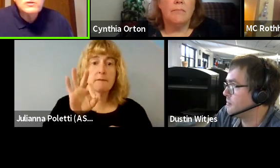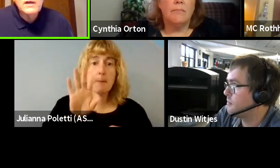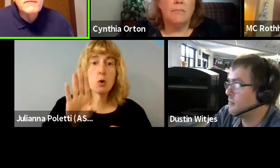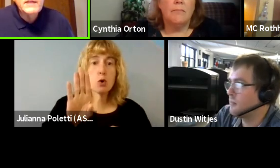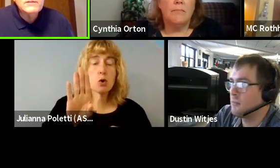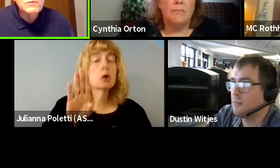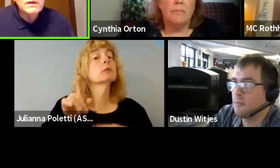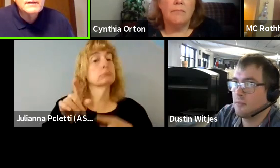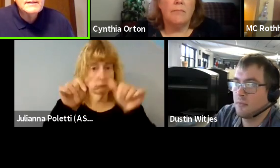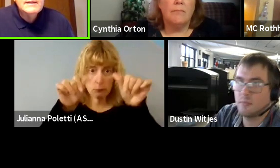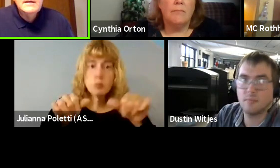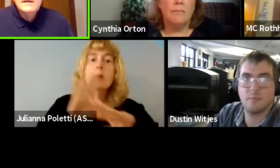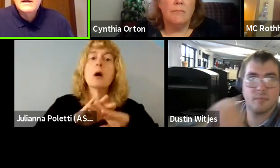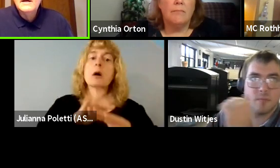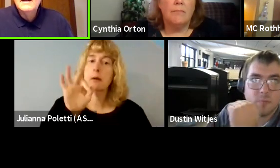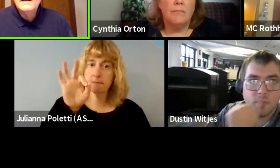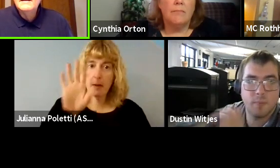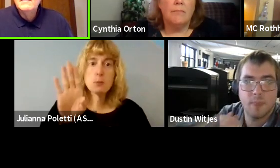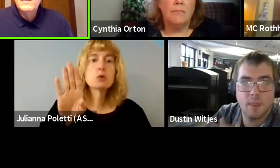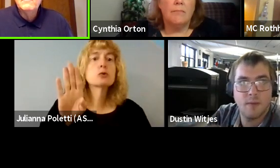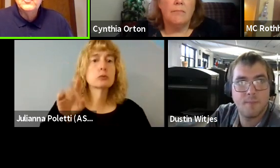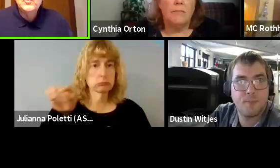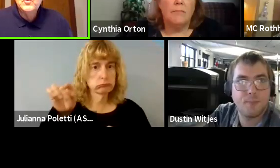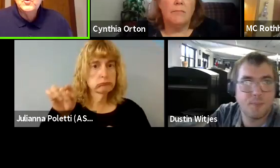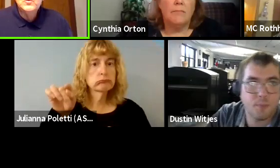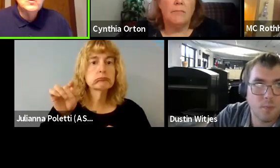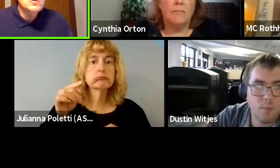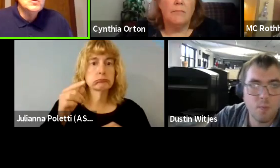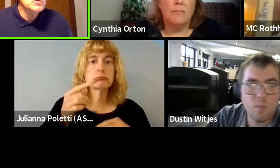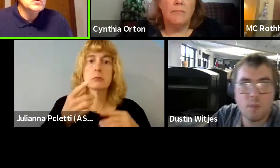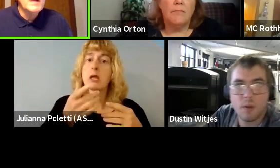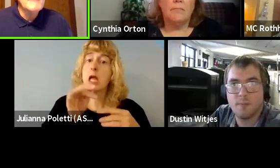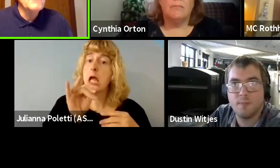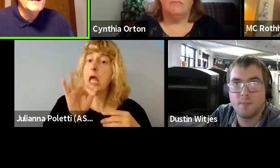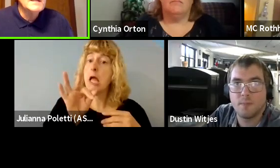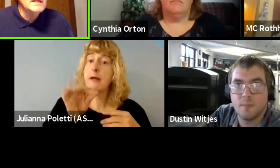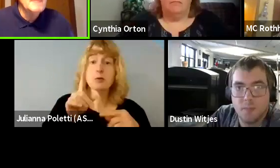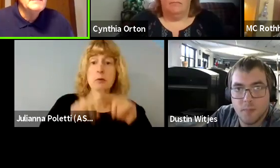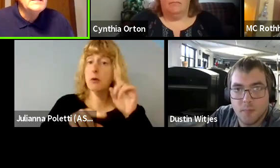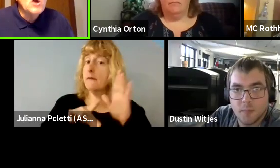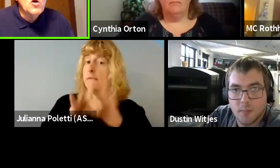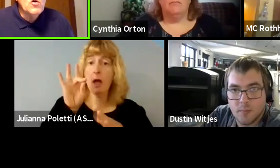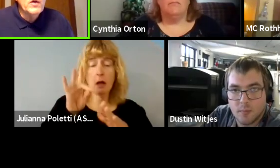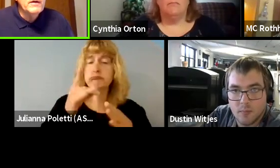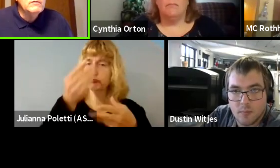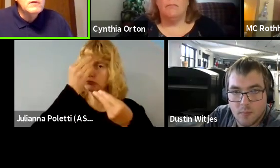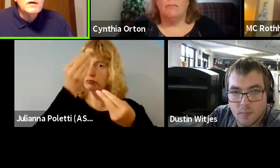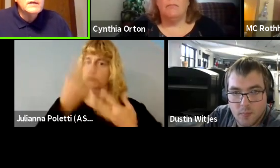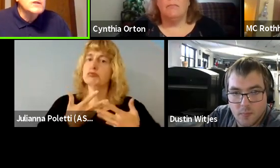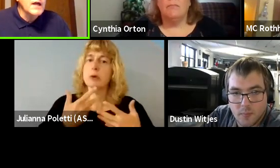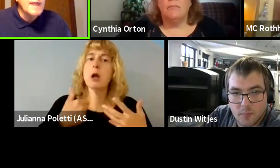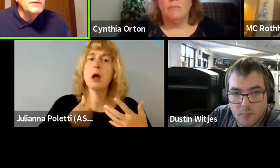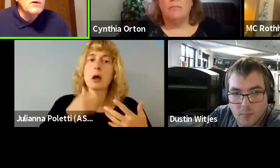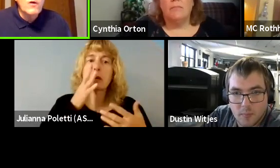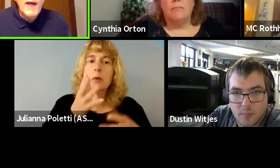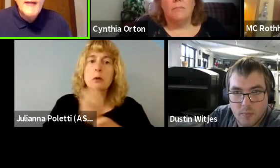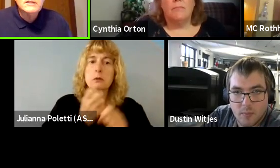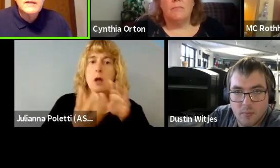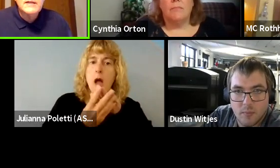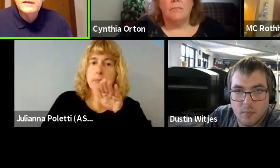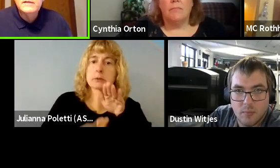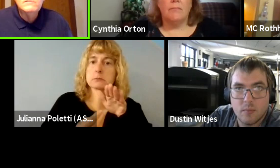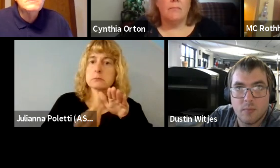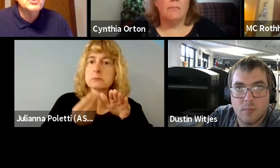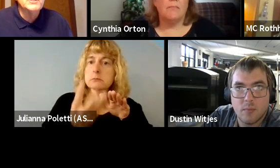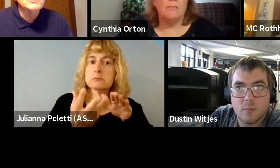it's posted on Facebook. If you can't find it, let me know and I'll get you a copy, or ask.